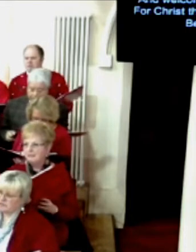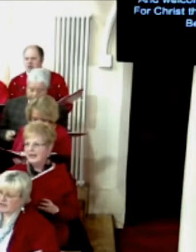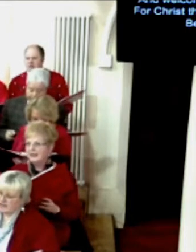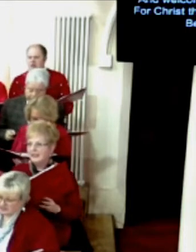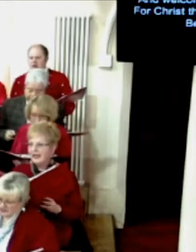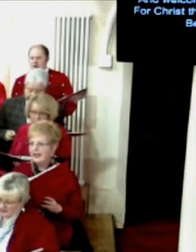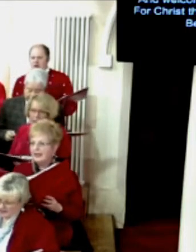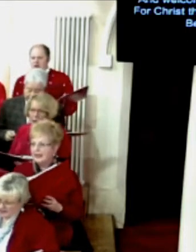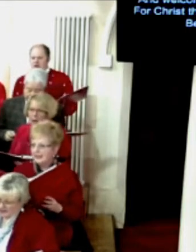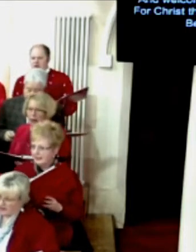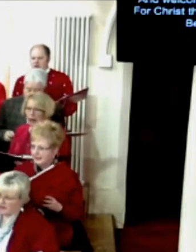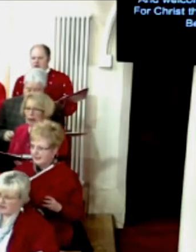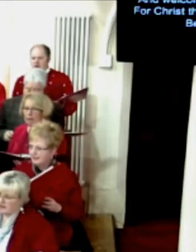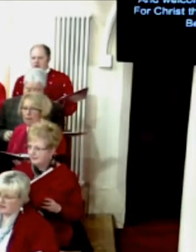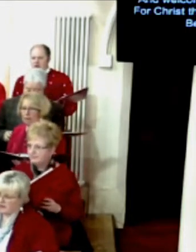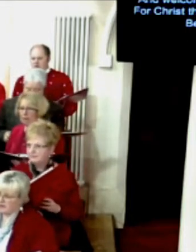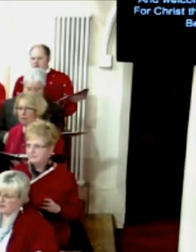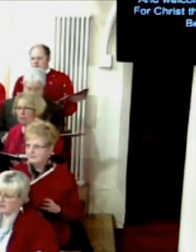born in Bethlehem.